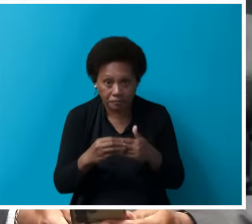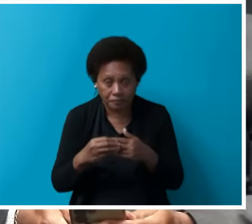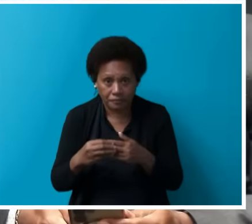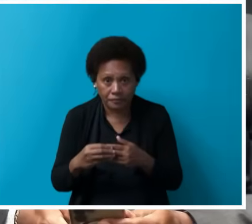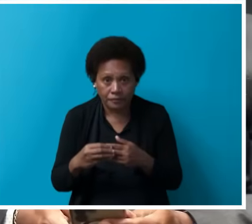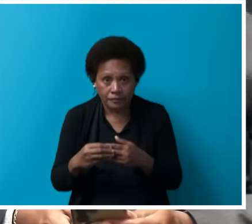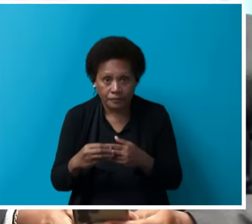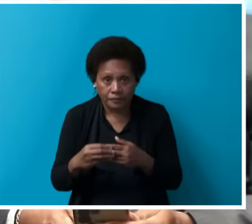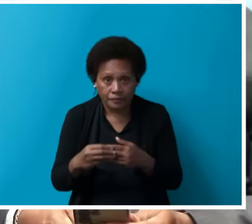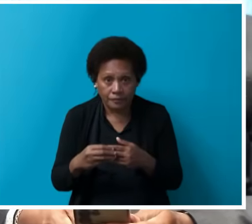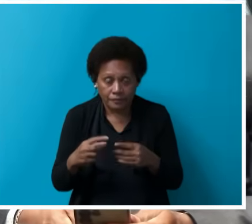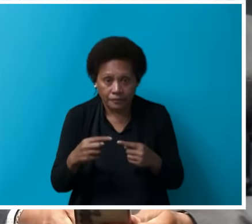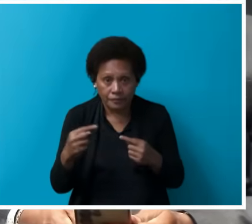in 2017,